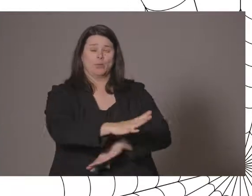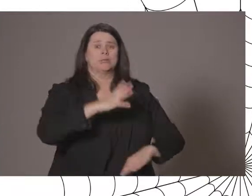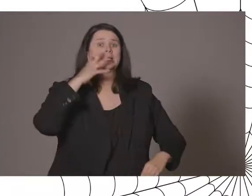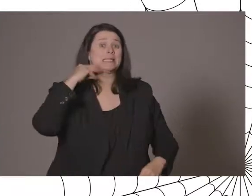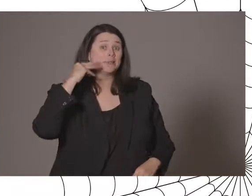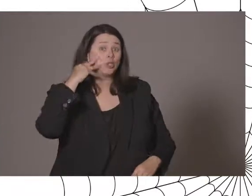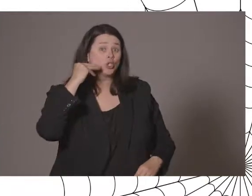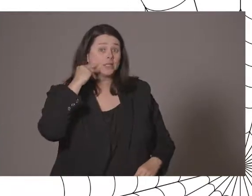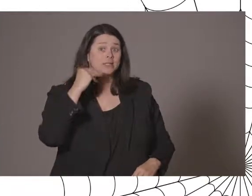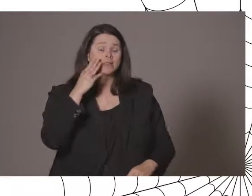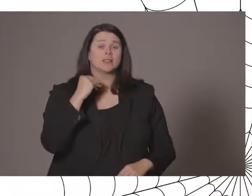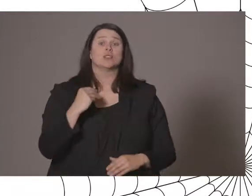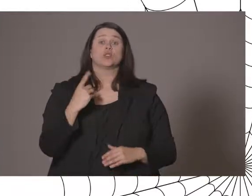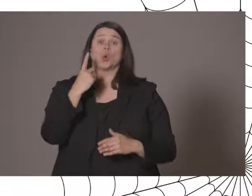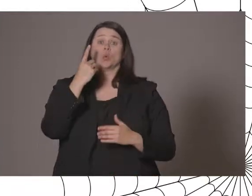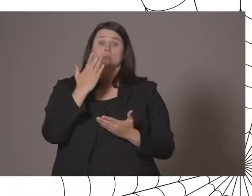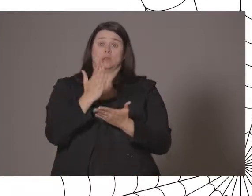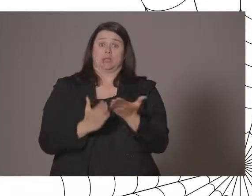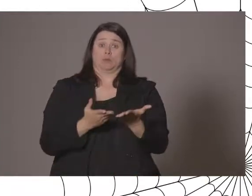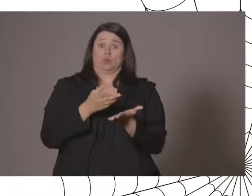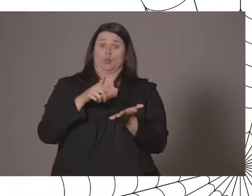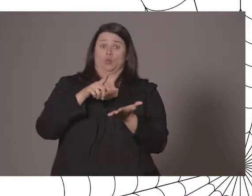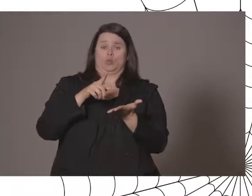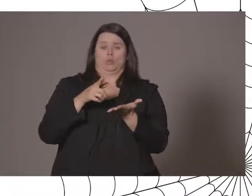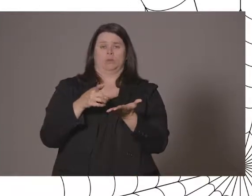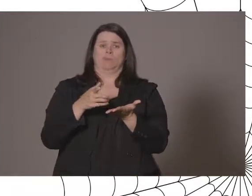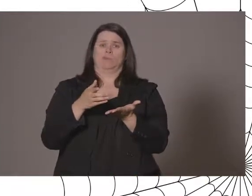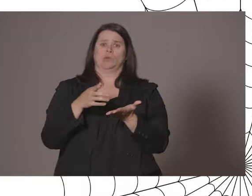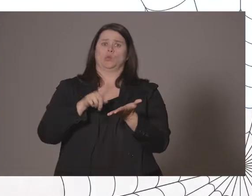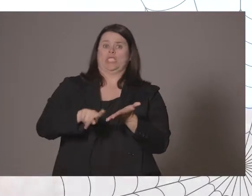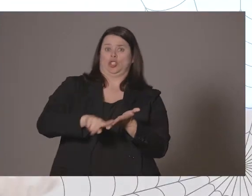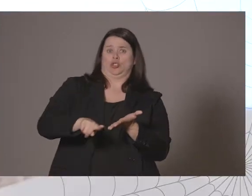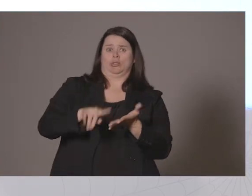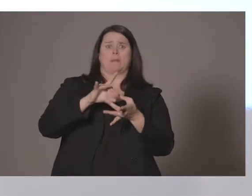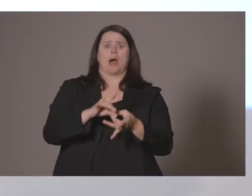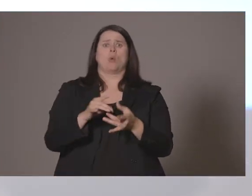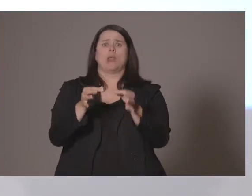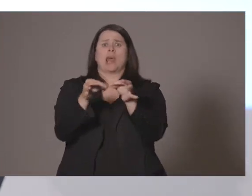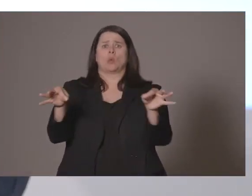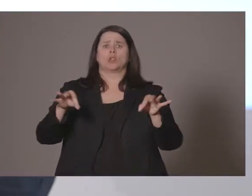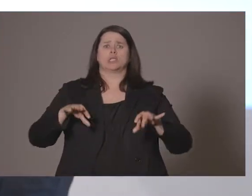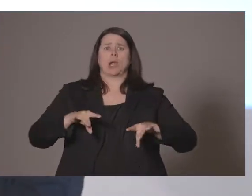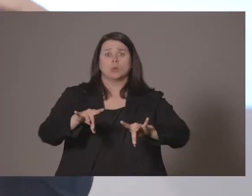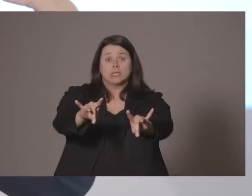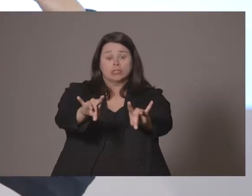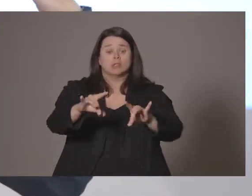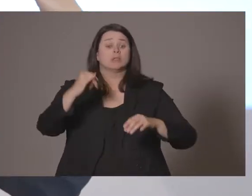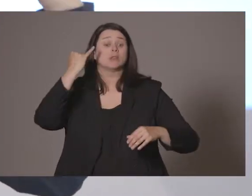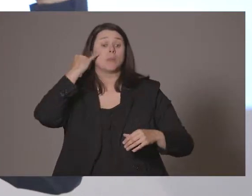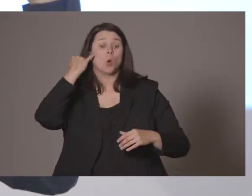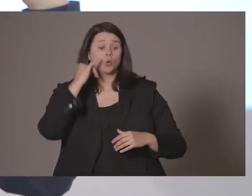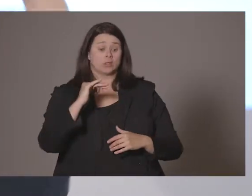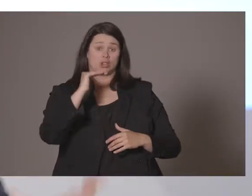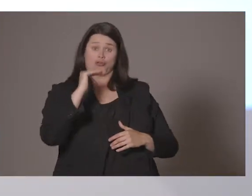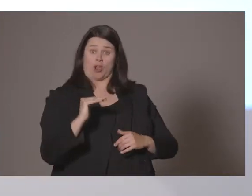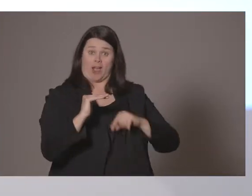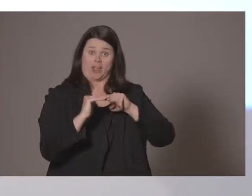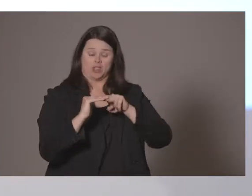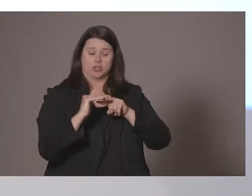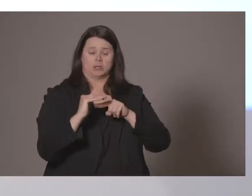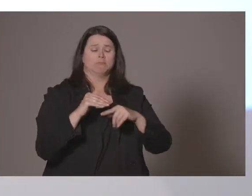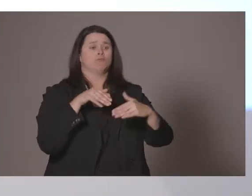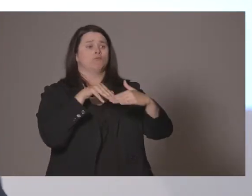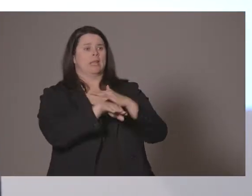So some of the research about language and language acquisition is that you can have a child, for example, in an